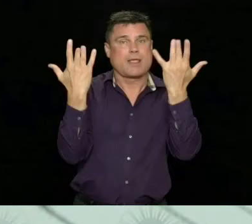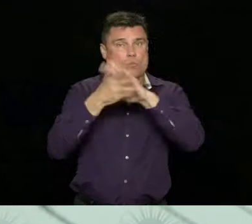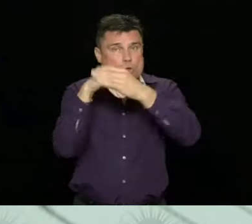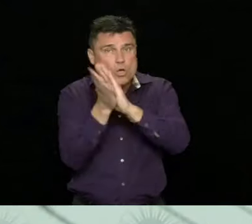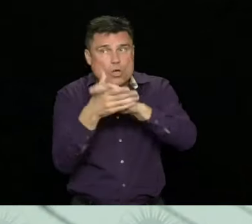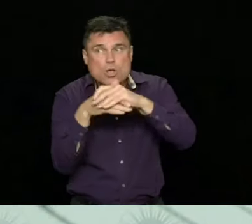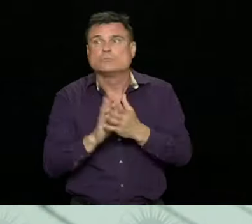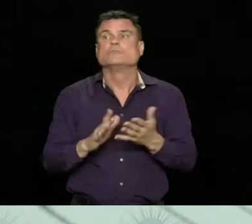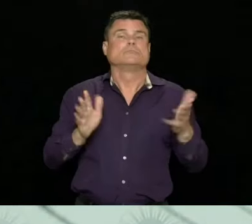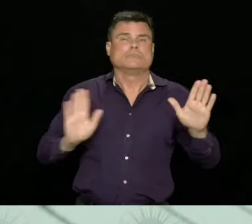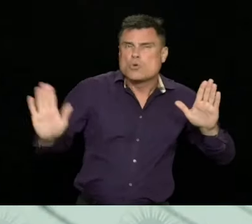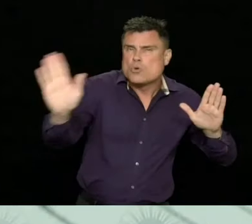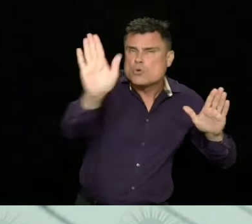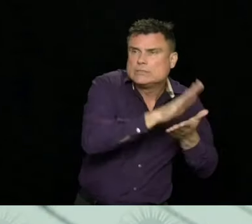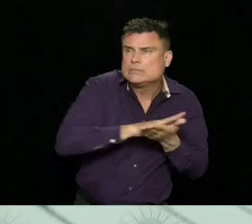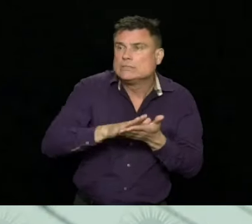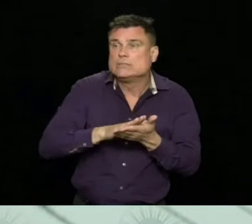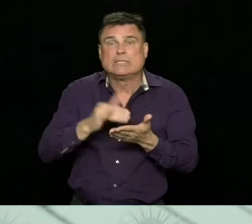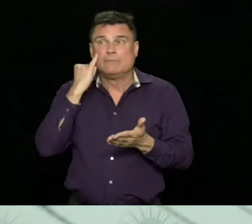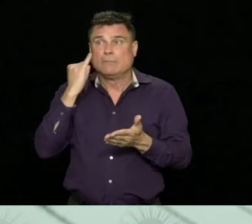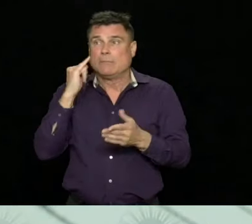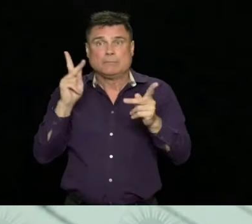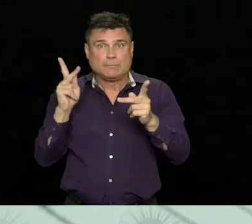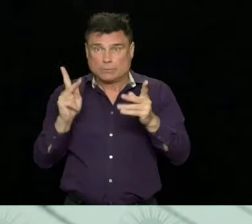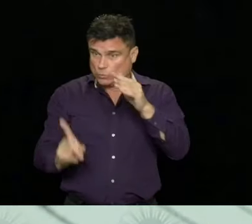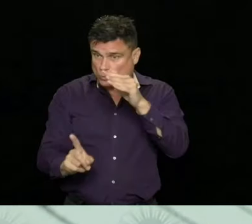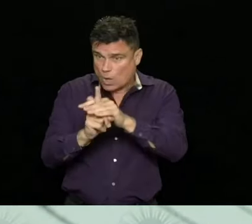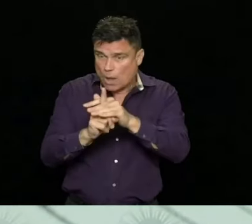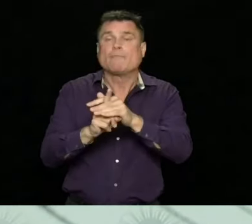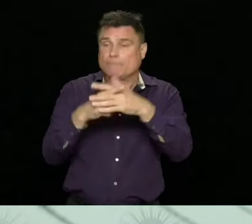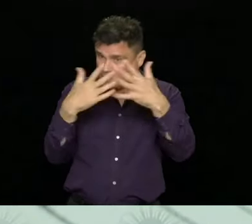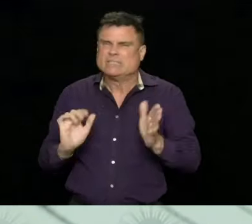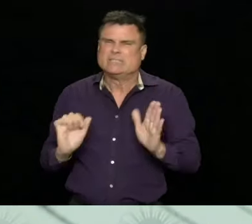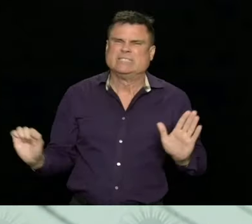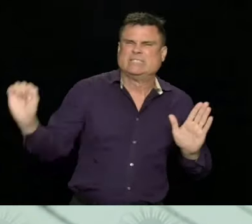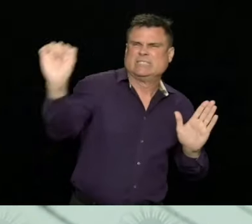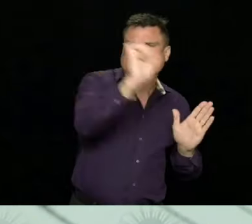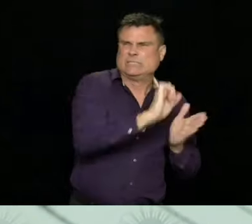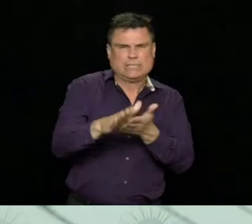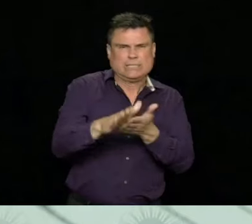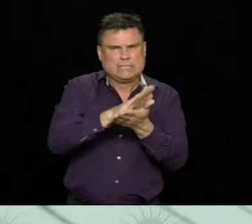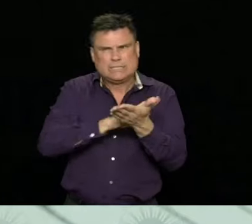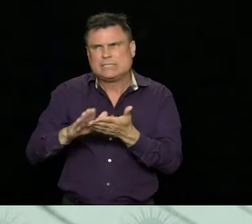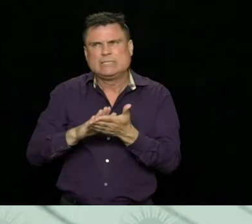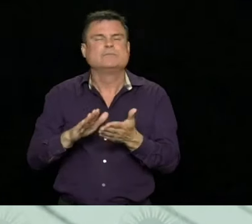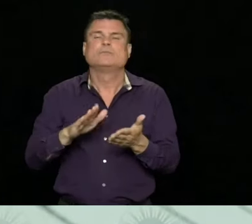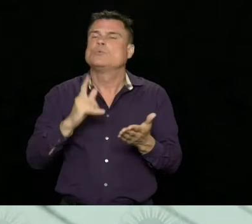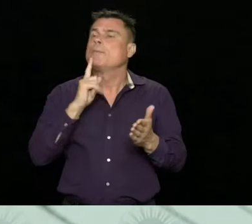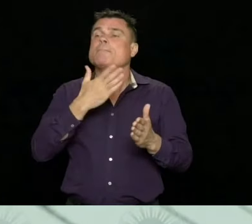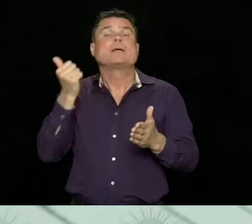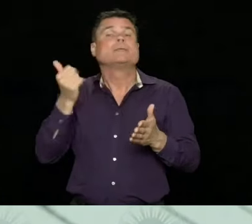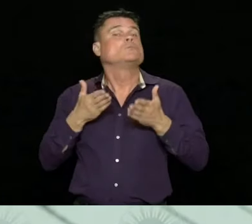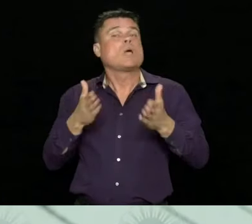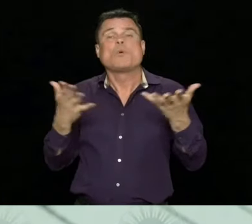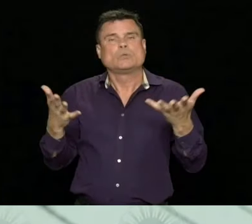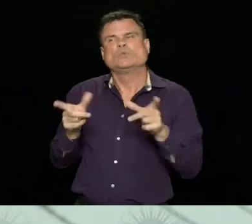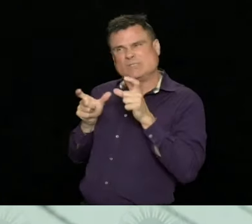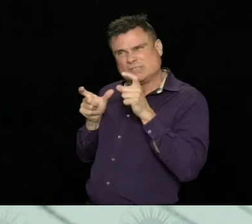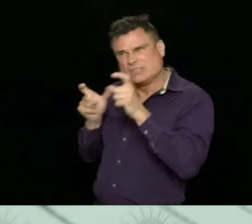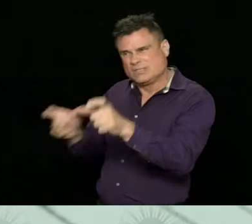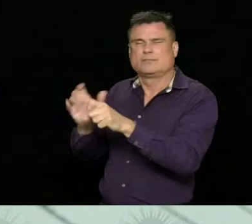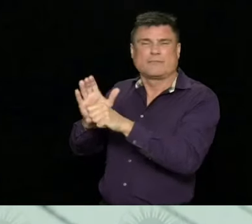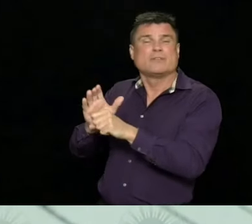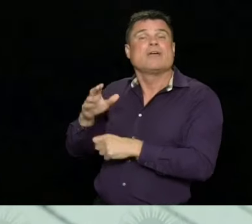other. I think those are the best places, best ways, as the Dr. Henry would tell you, is to stop